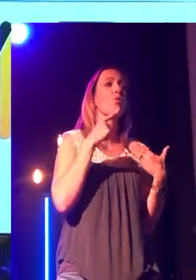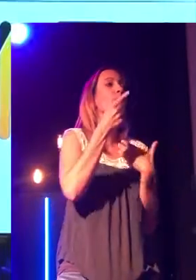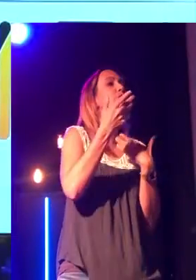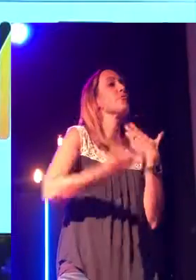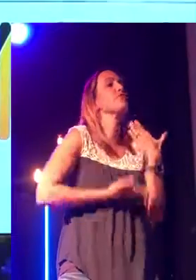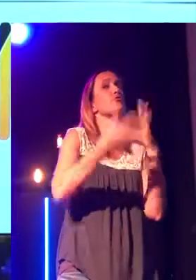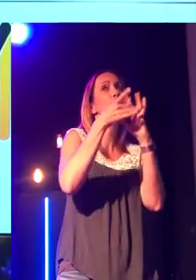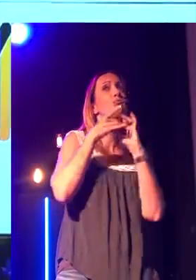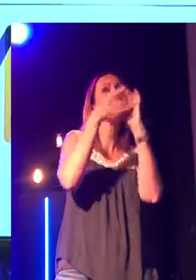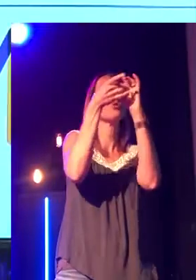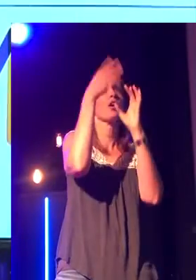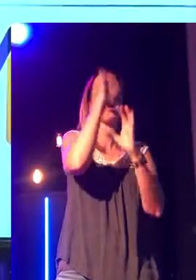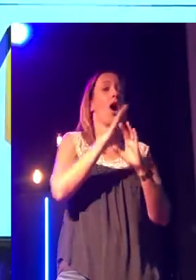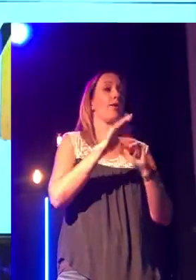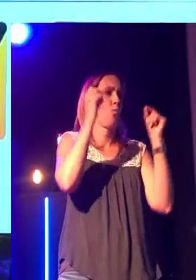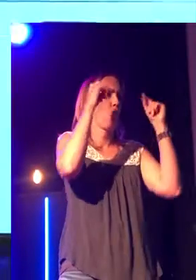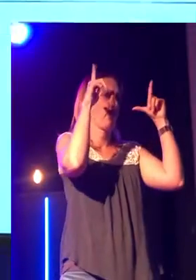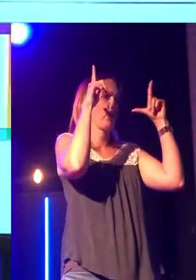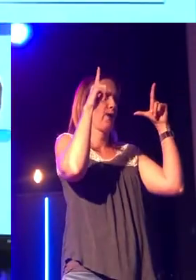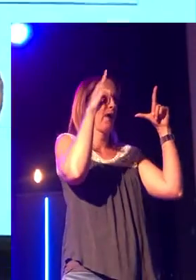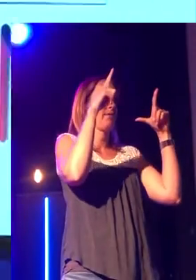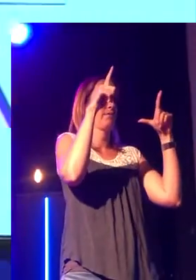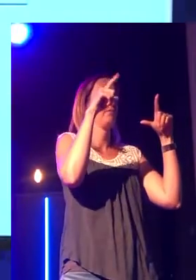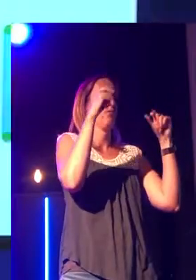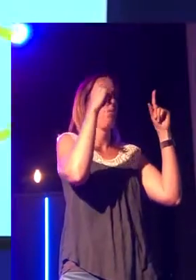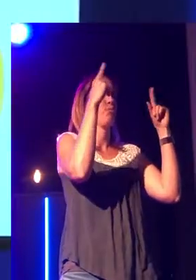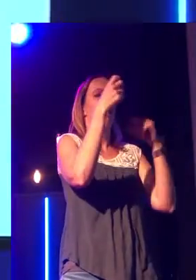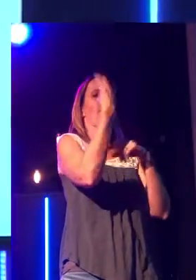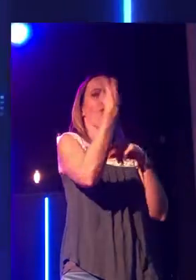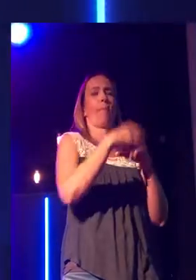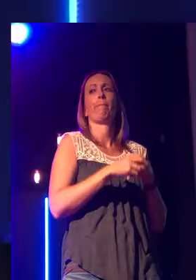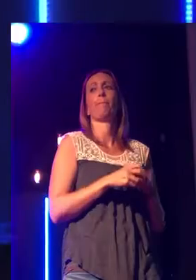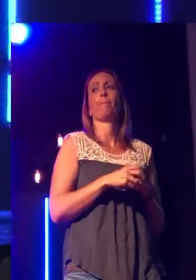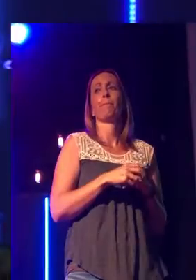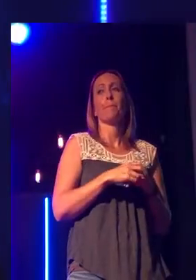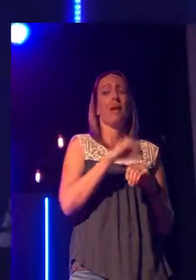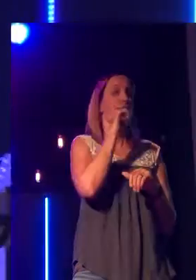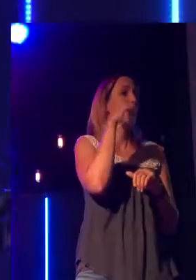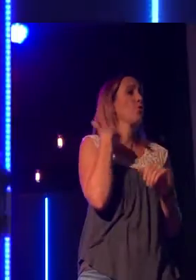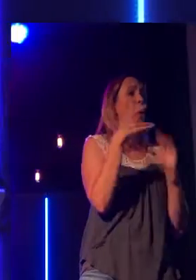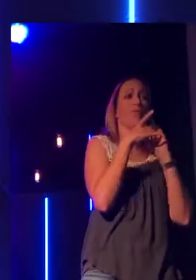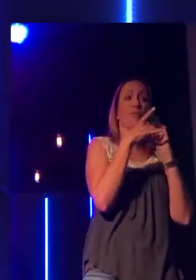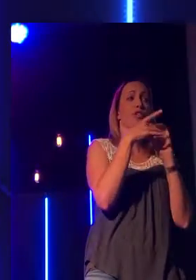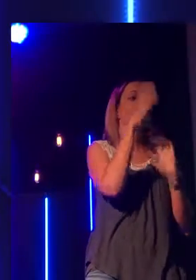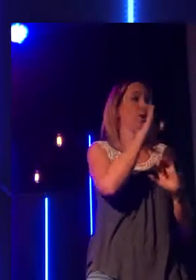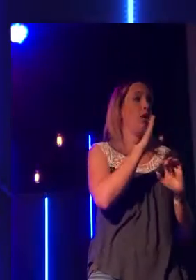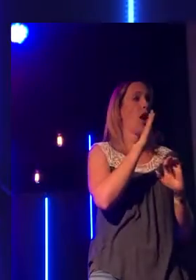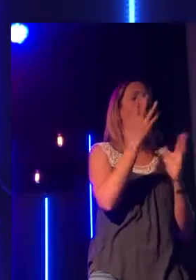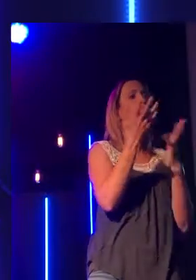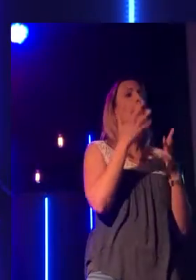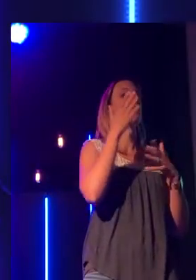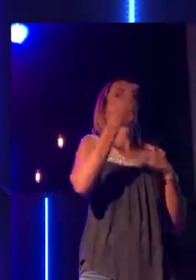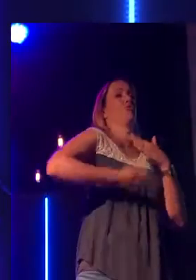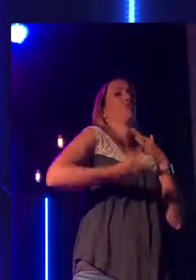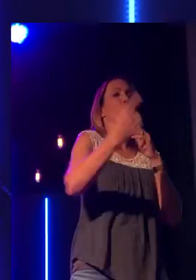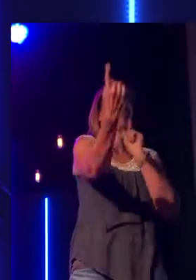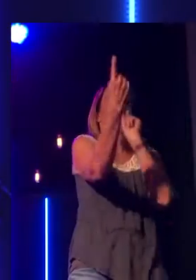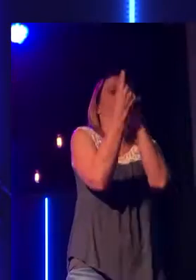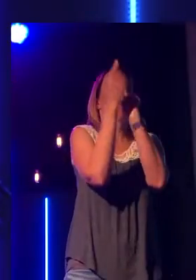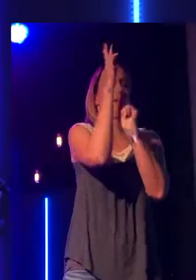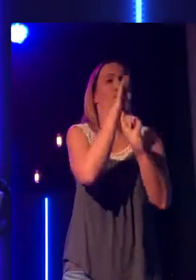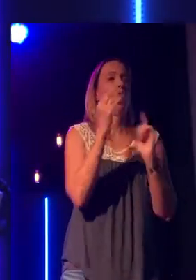God who is the source of joy. Will you open your eyes and look up at me right now? If you don't have a relationship with God, we want to introduce you to Him right